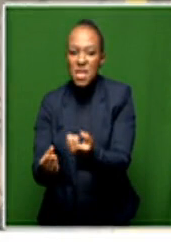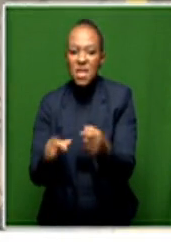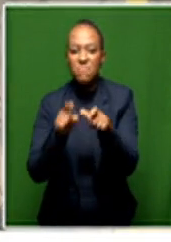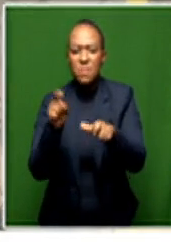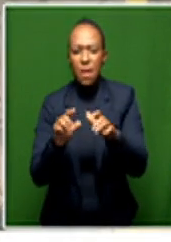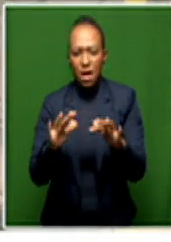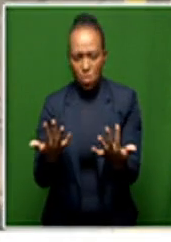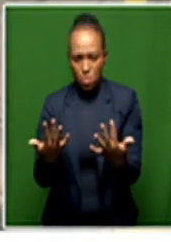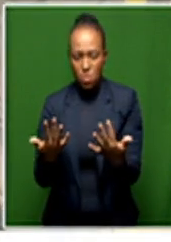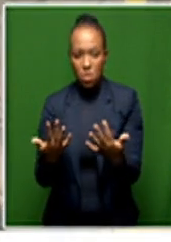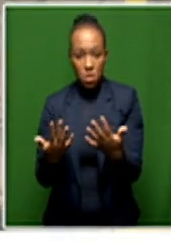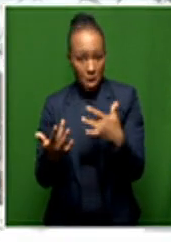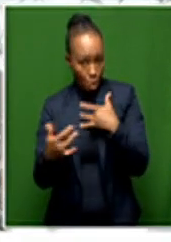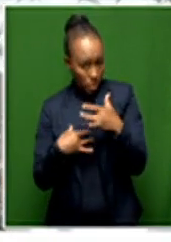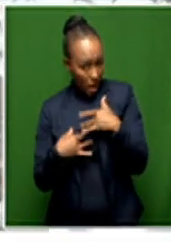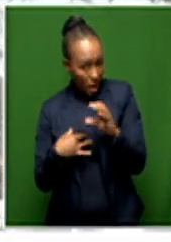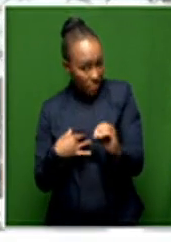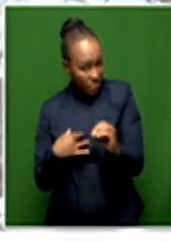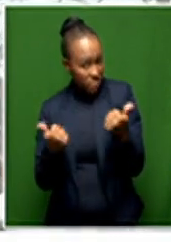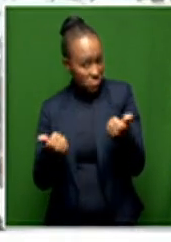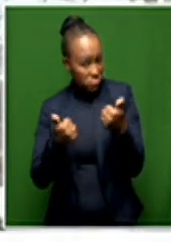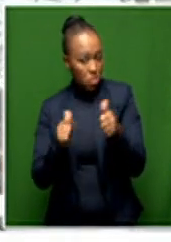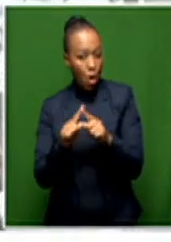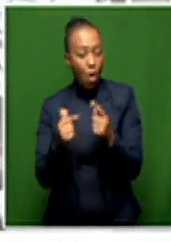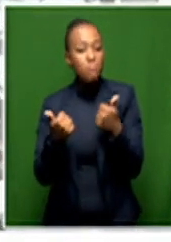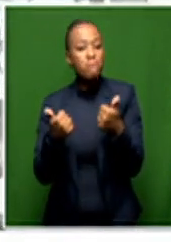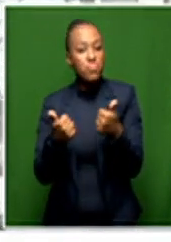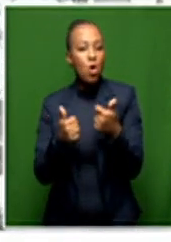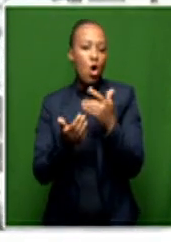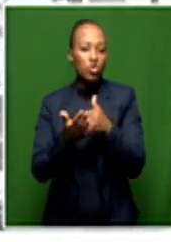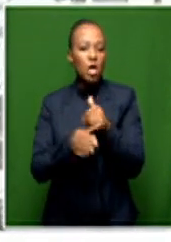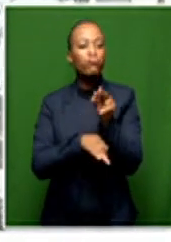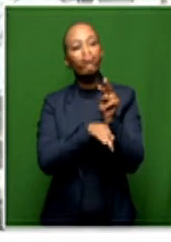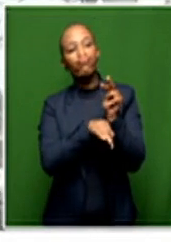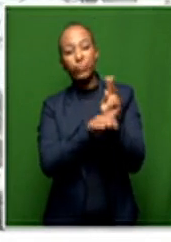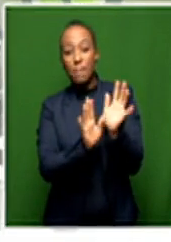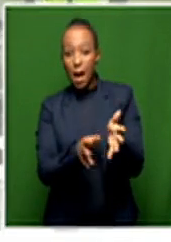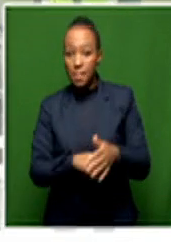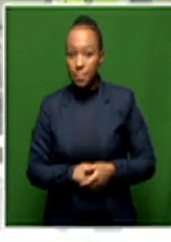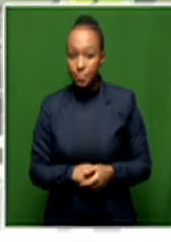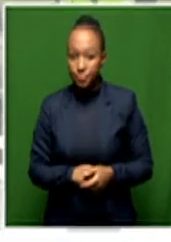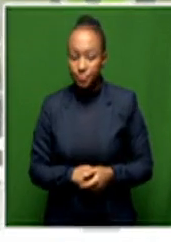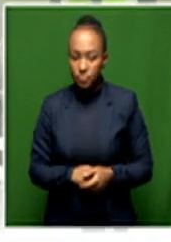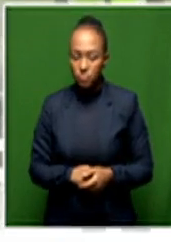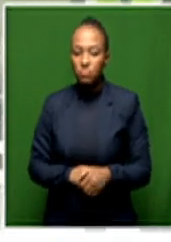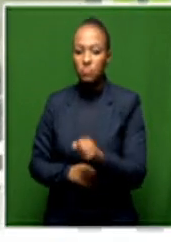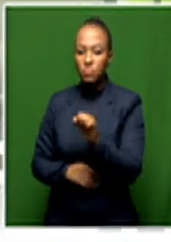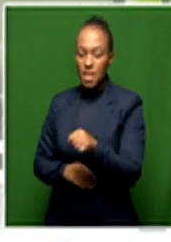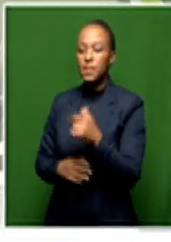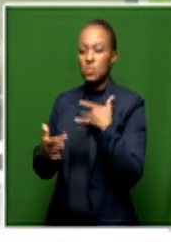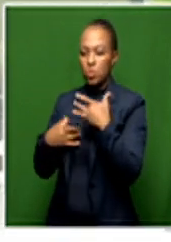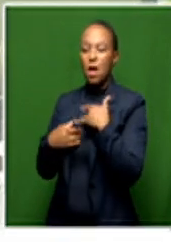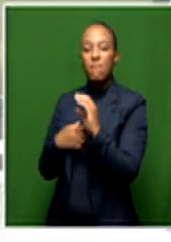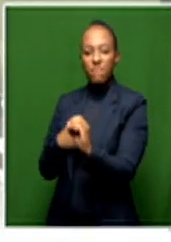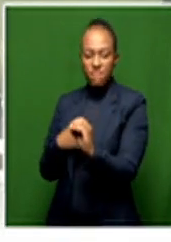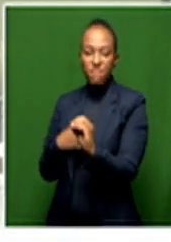around these already as things have played out, or are you just keeping an eye on it? We are concerned, and this is precisely